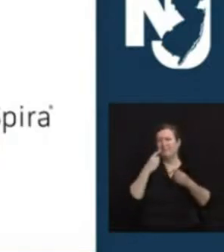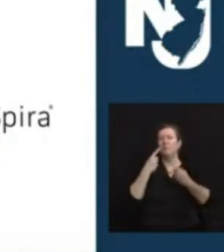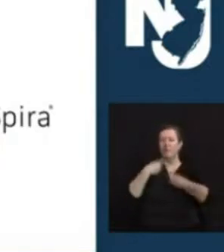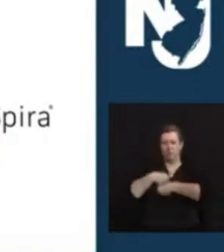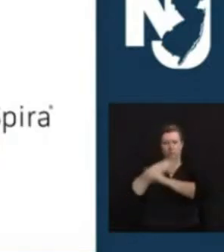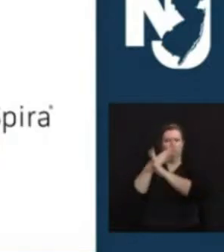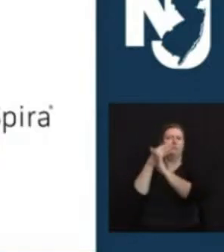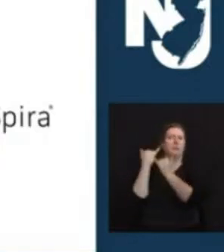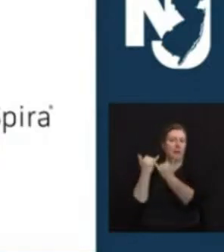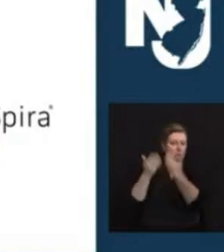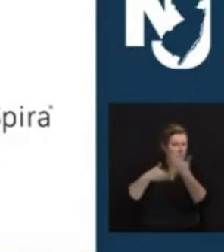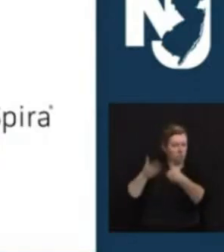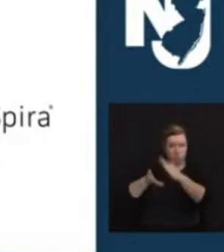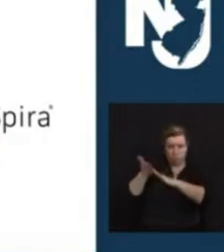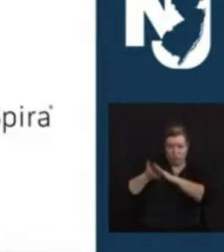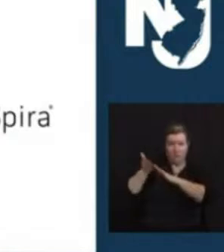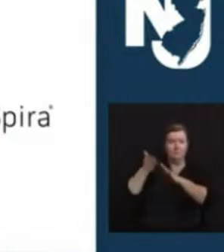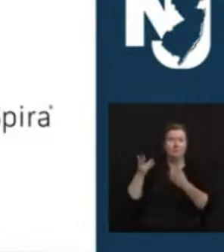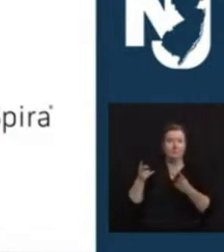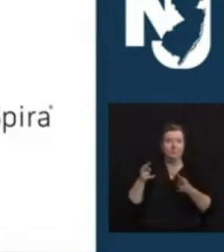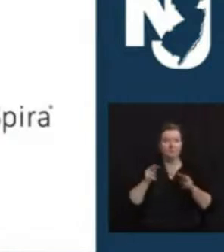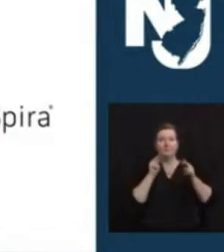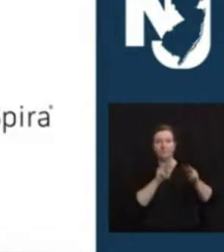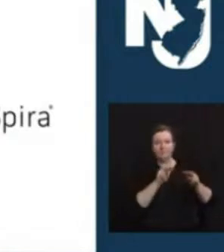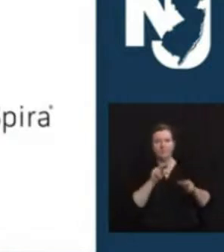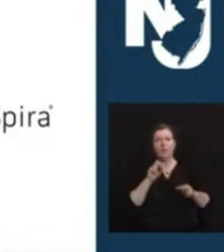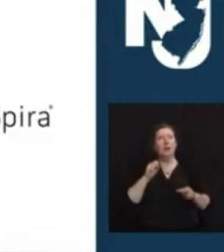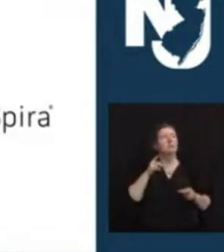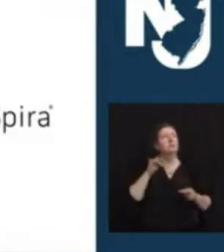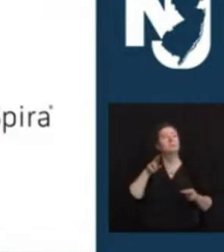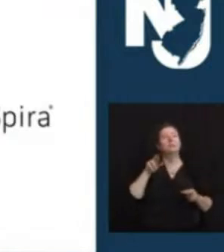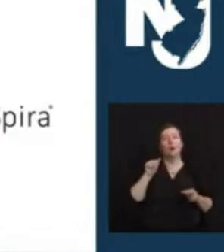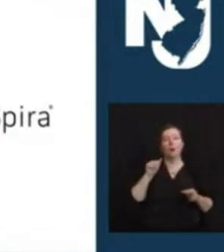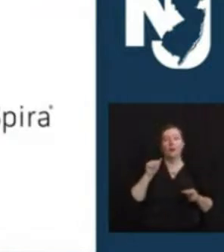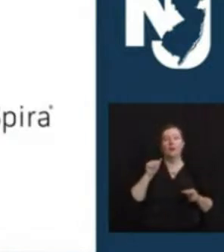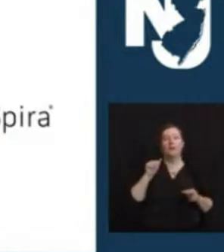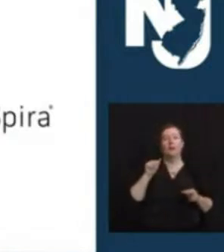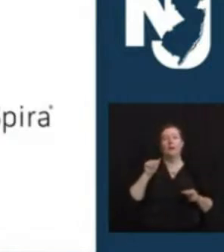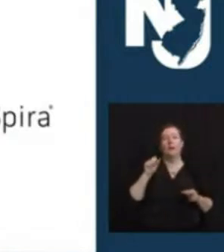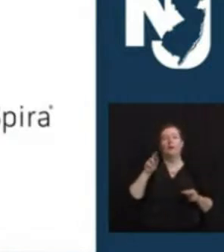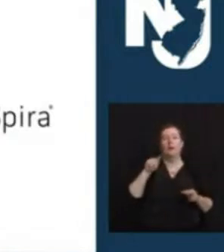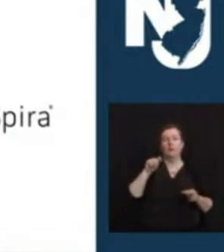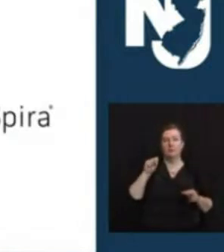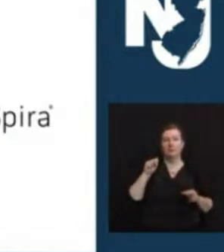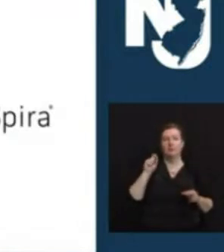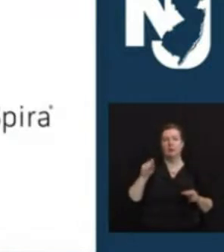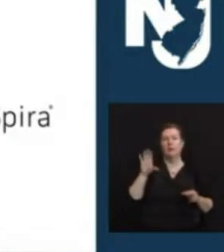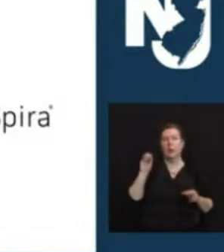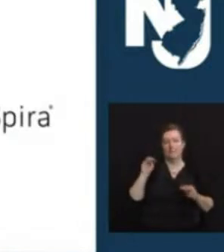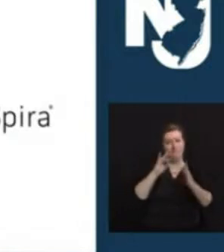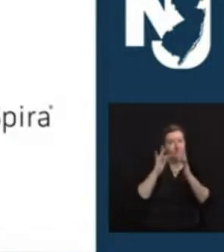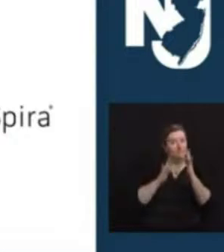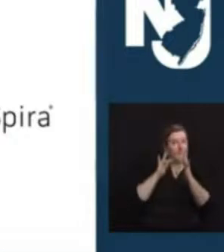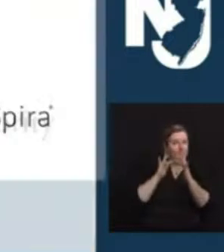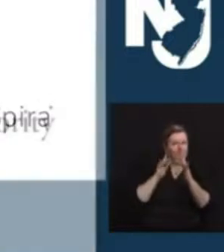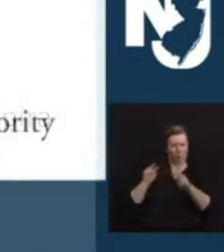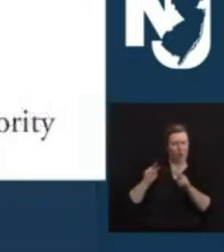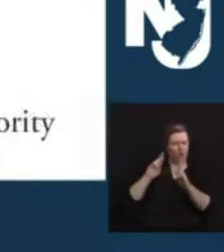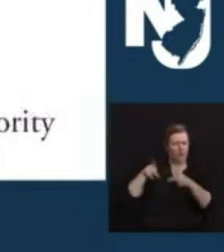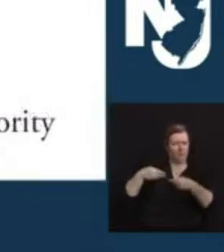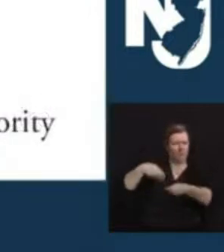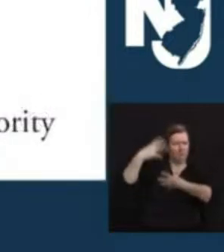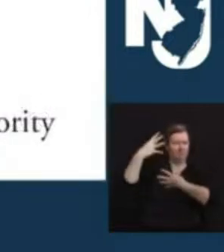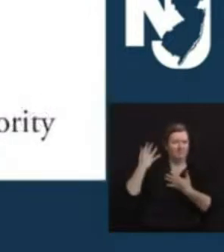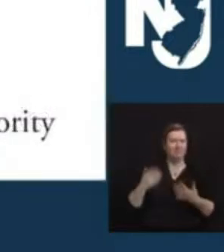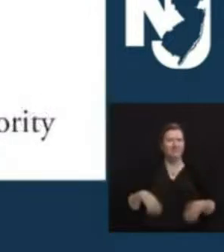at inspiraarts.com, inspiraarts.com. So again, if you're a small business and a